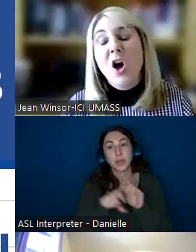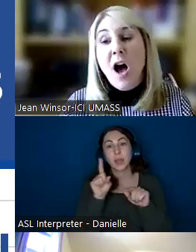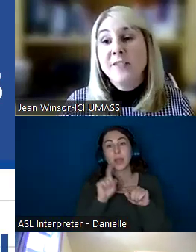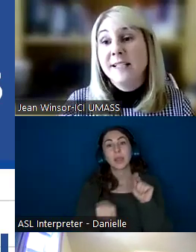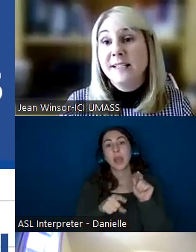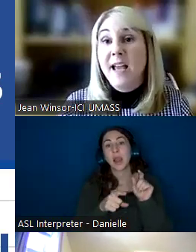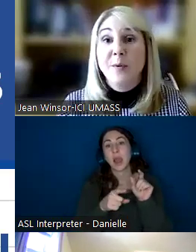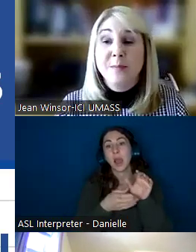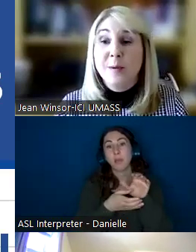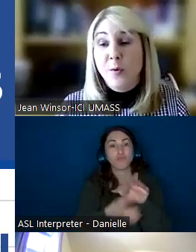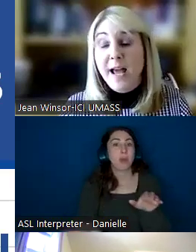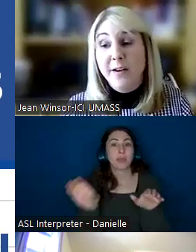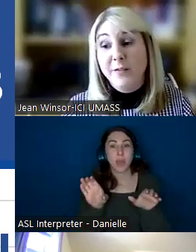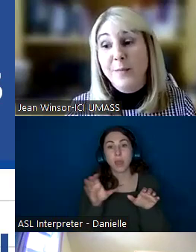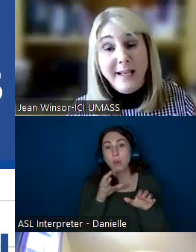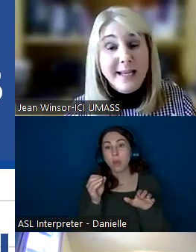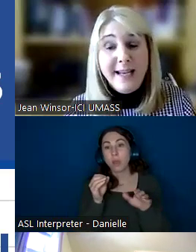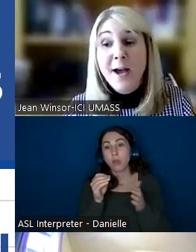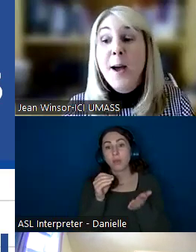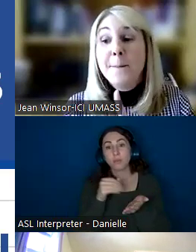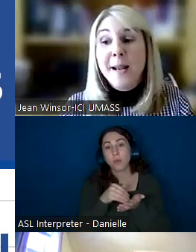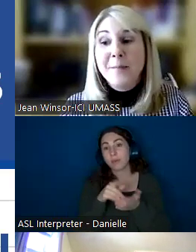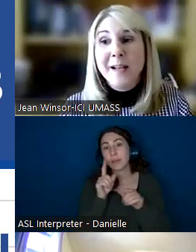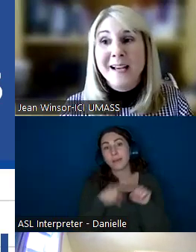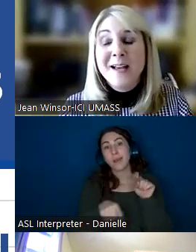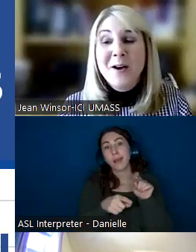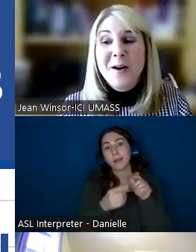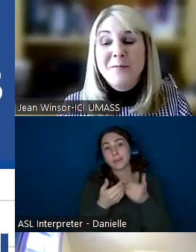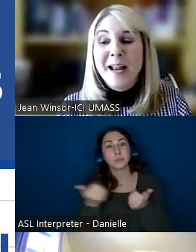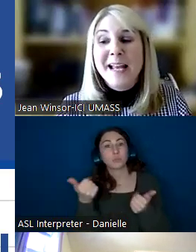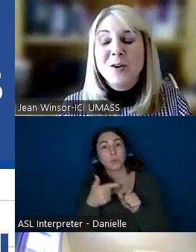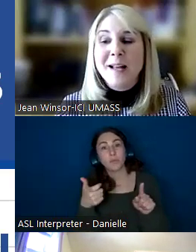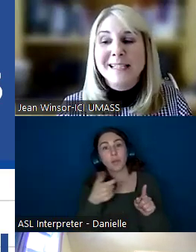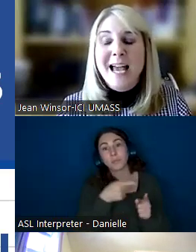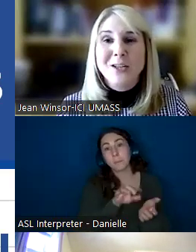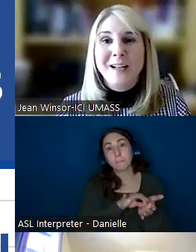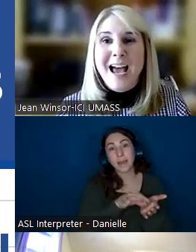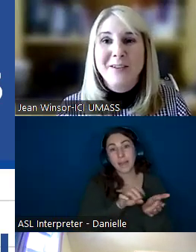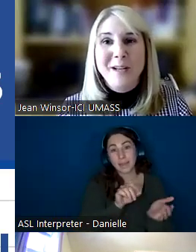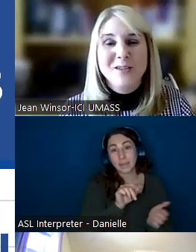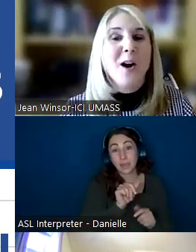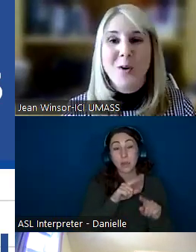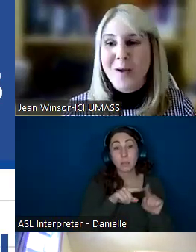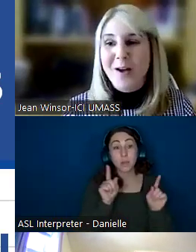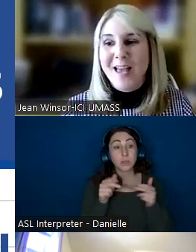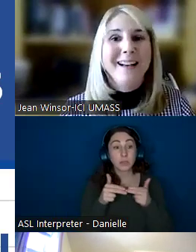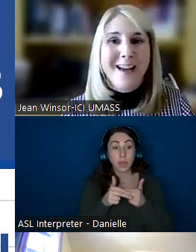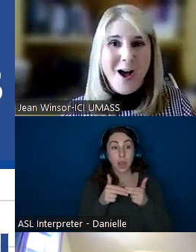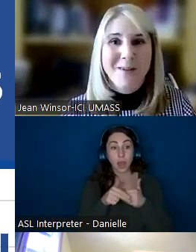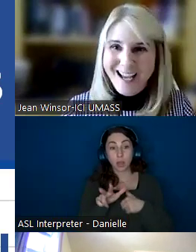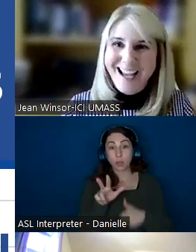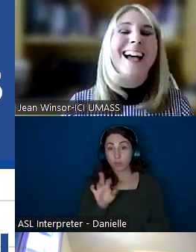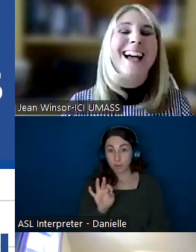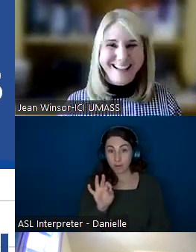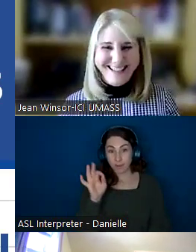it often is not able to be broken out of their Medicaid data. But I'm gonna, when I get to about slide 39, we can talk more about